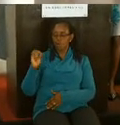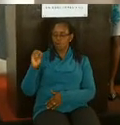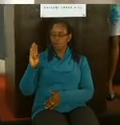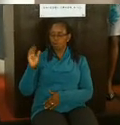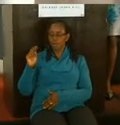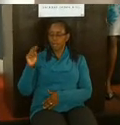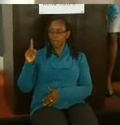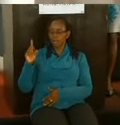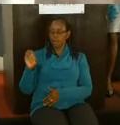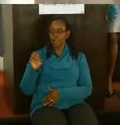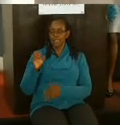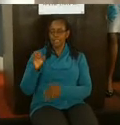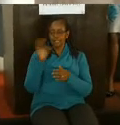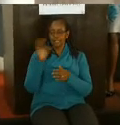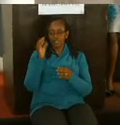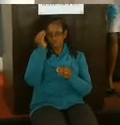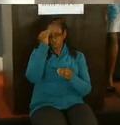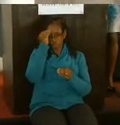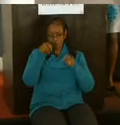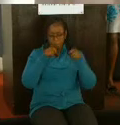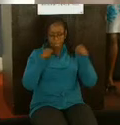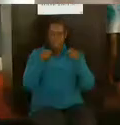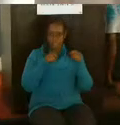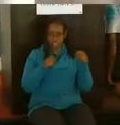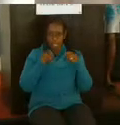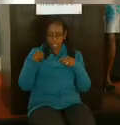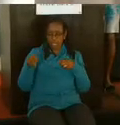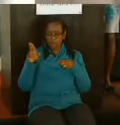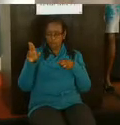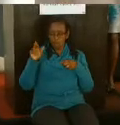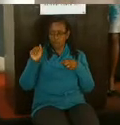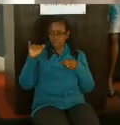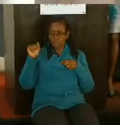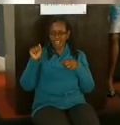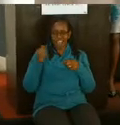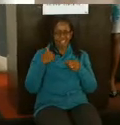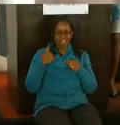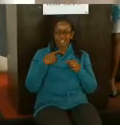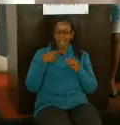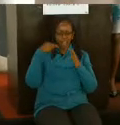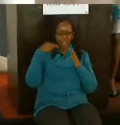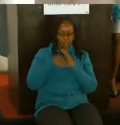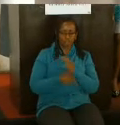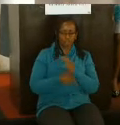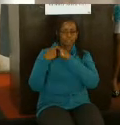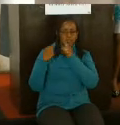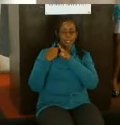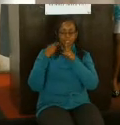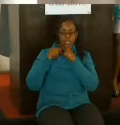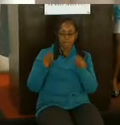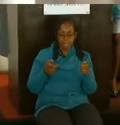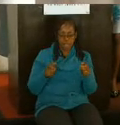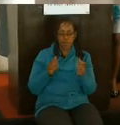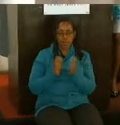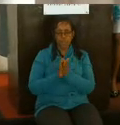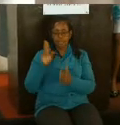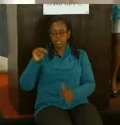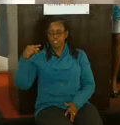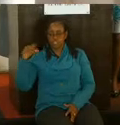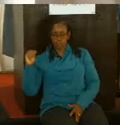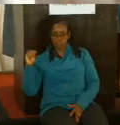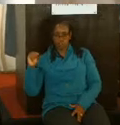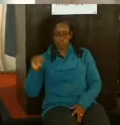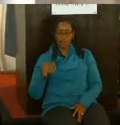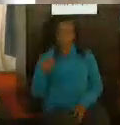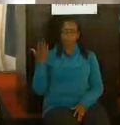education manager at uraya trust she has extensive experience in media sector and the NGO sector